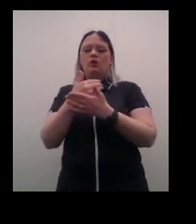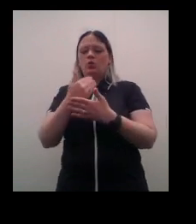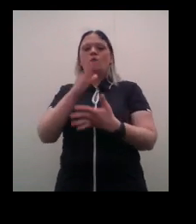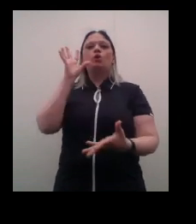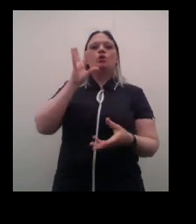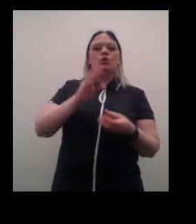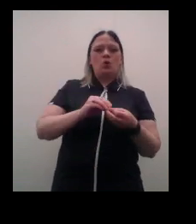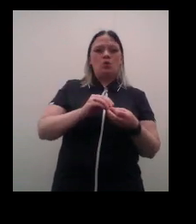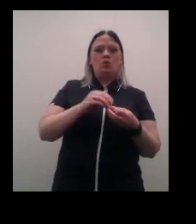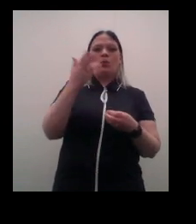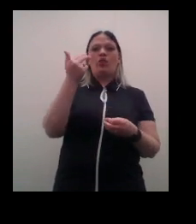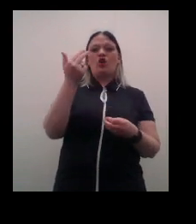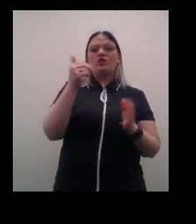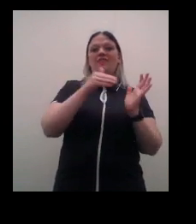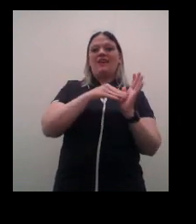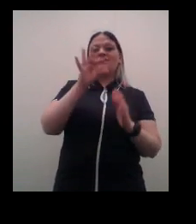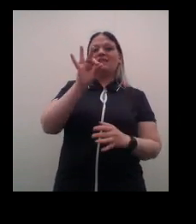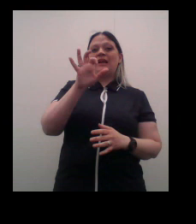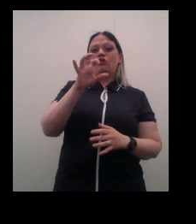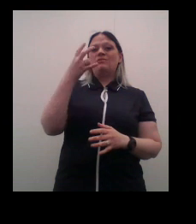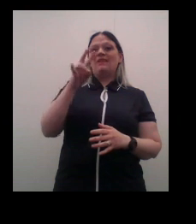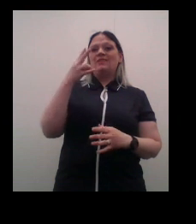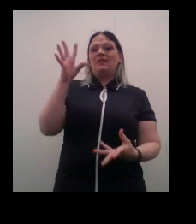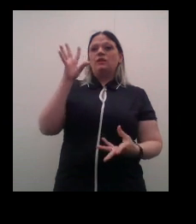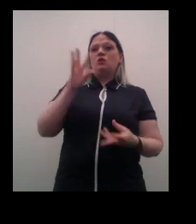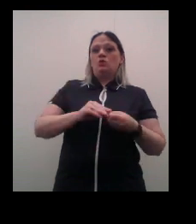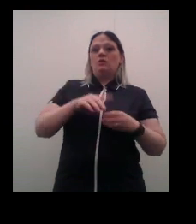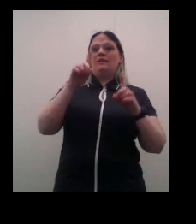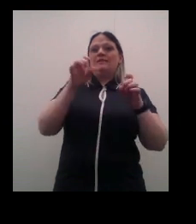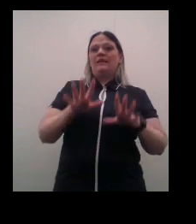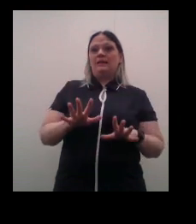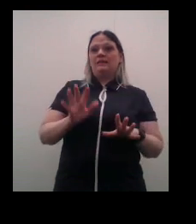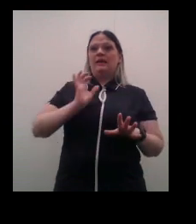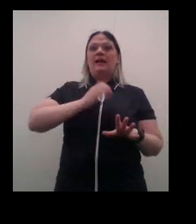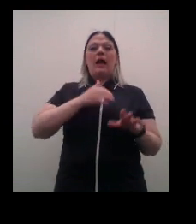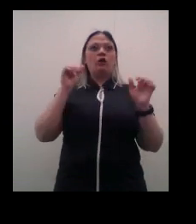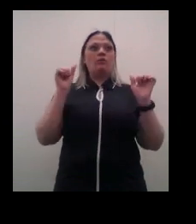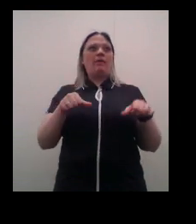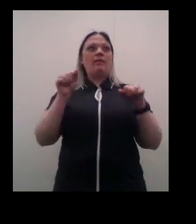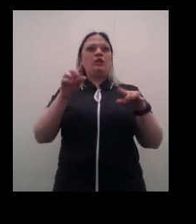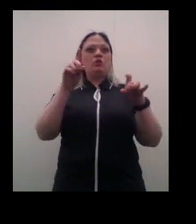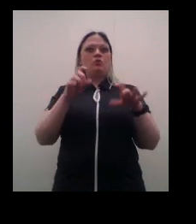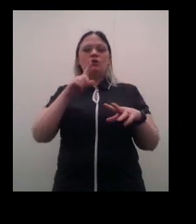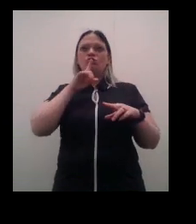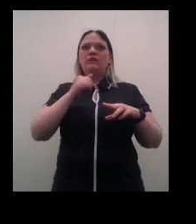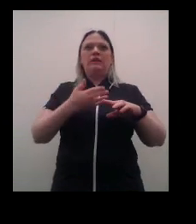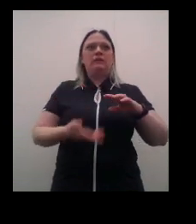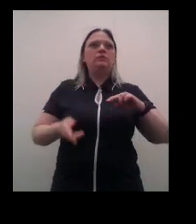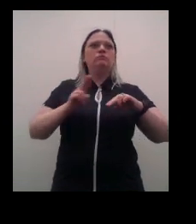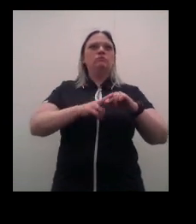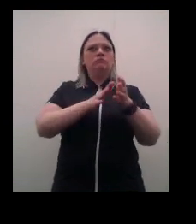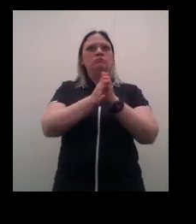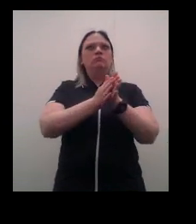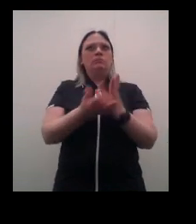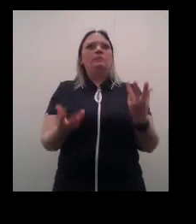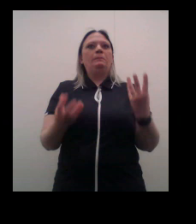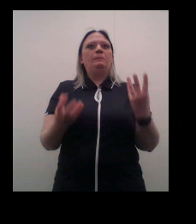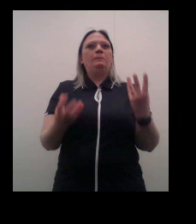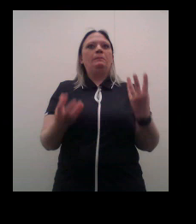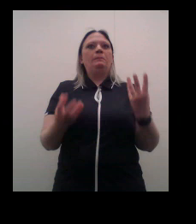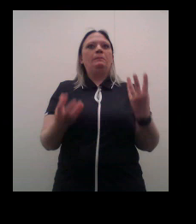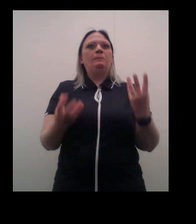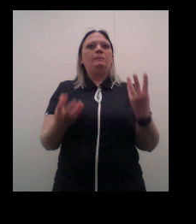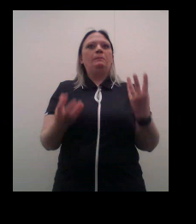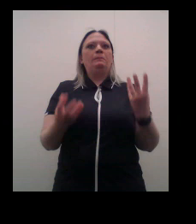of 13,917 tested. Our testing capability is really ramped up as a community. We have more tests now that